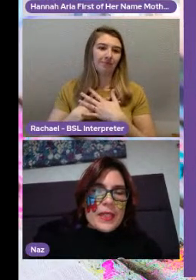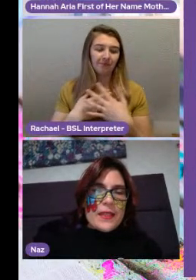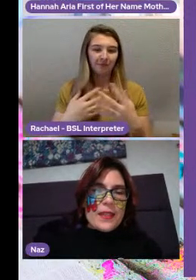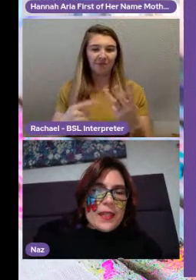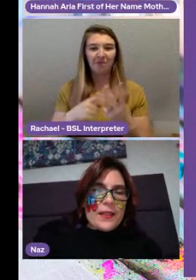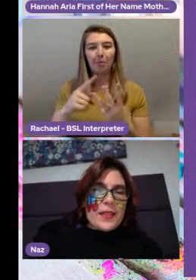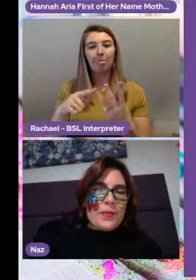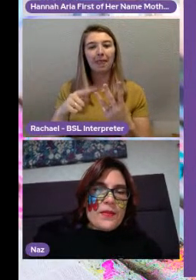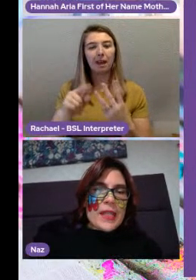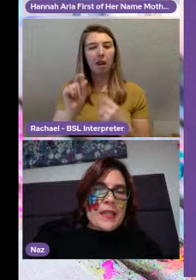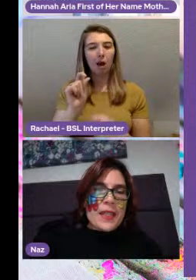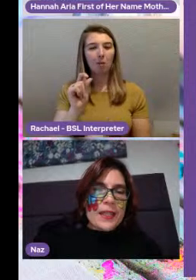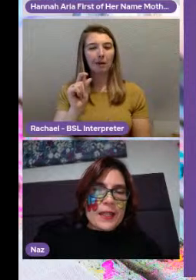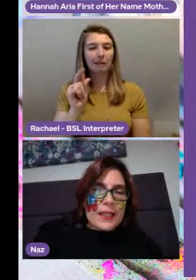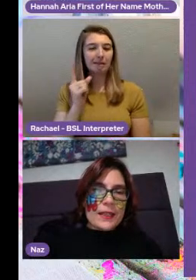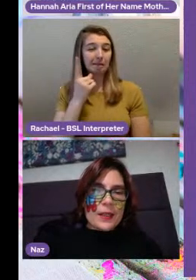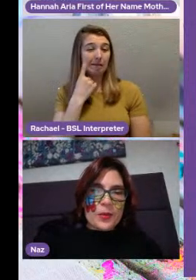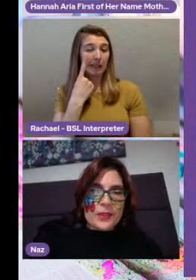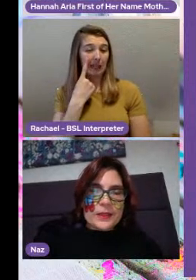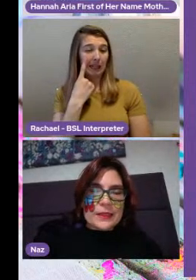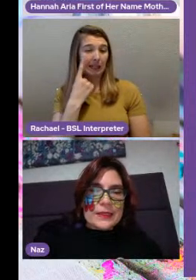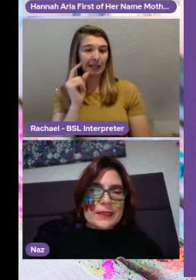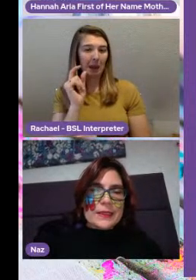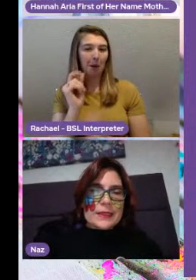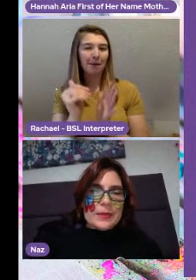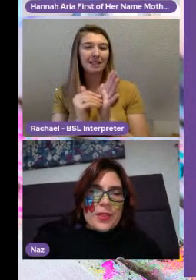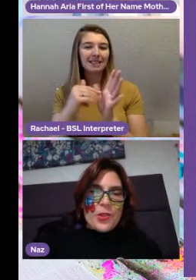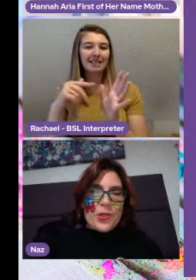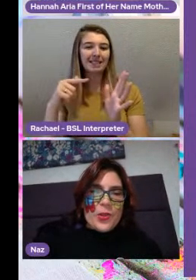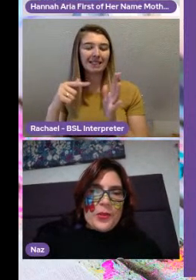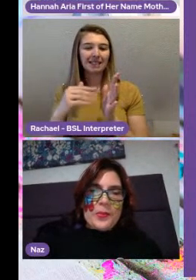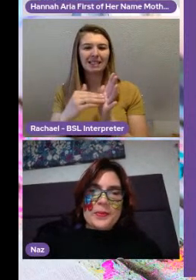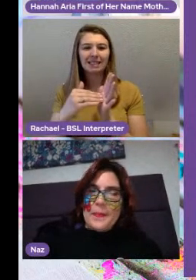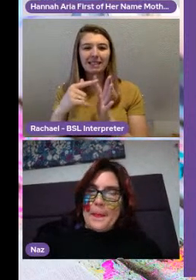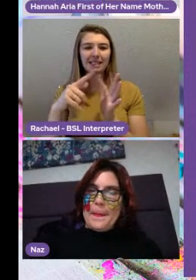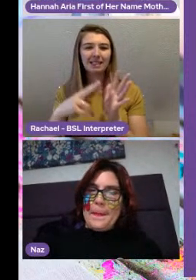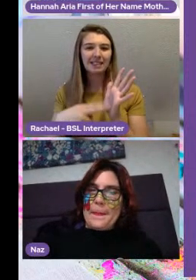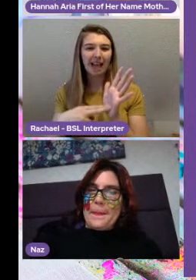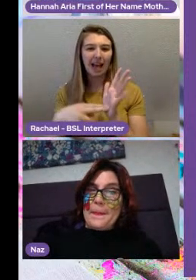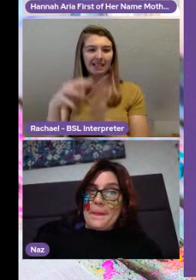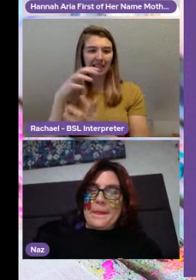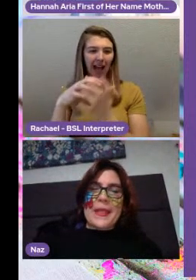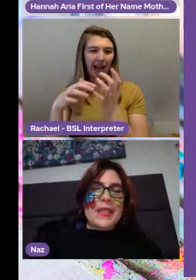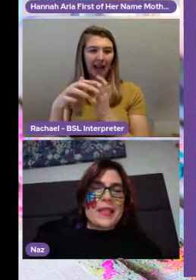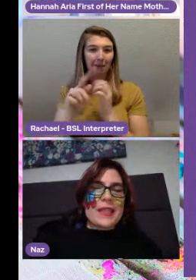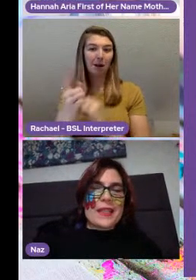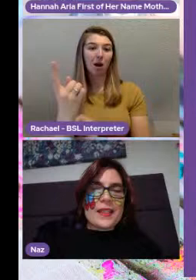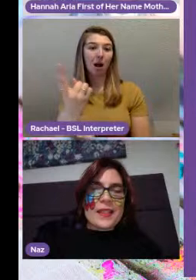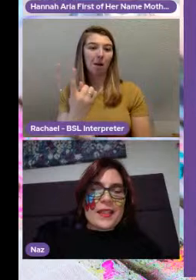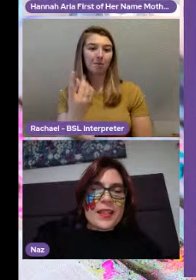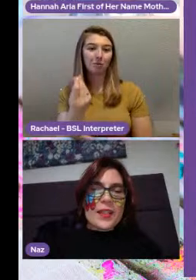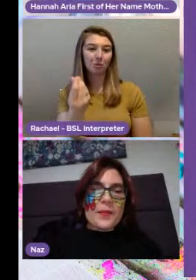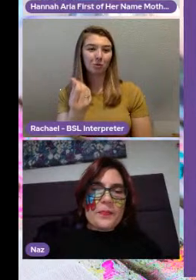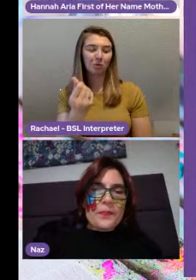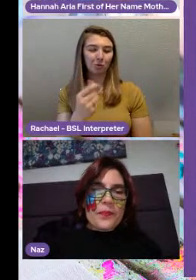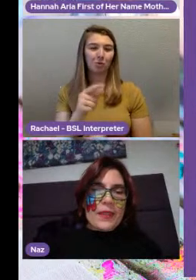bit of a teaser there because there's a bit of Zentangling in that one. Oh, yeah. Coming up soon. Not long.